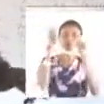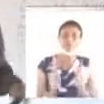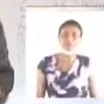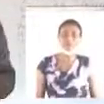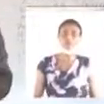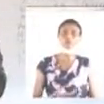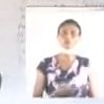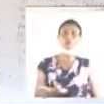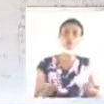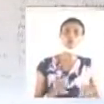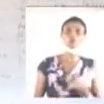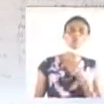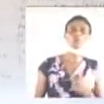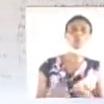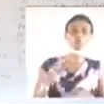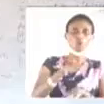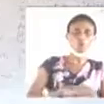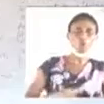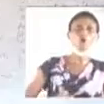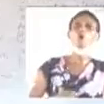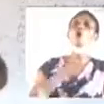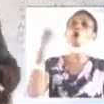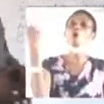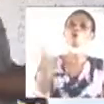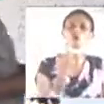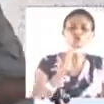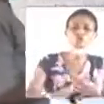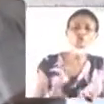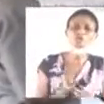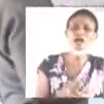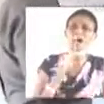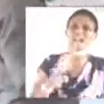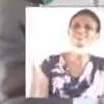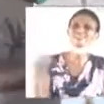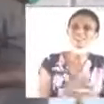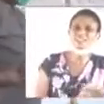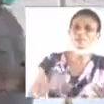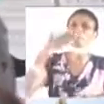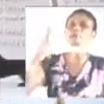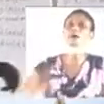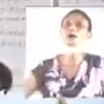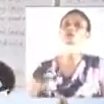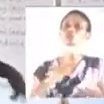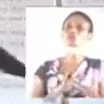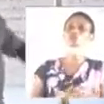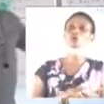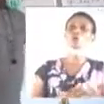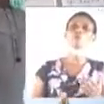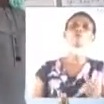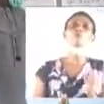here, the person they are going to call will always be a drug